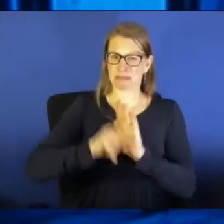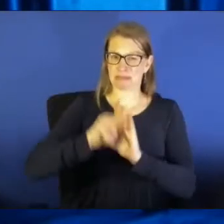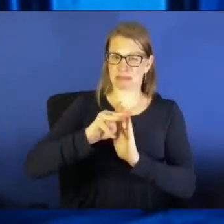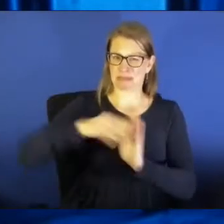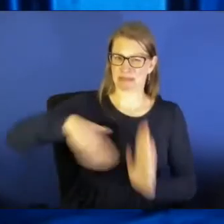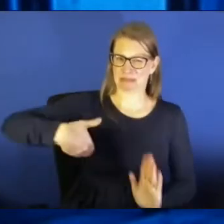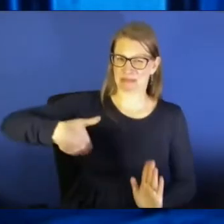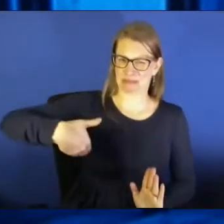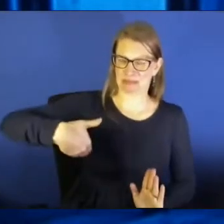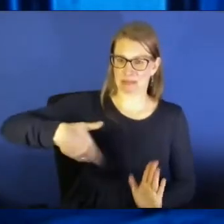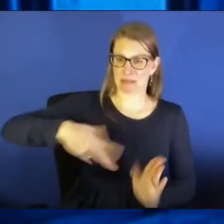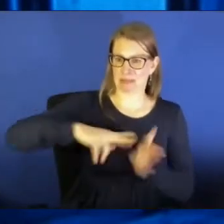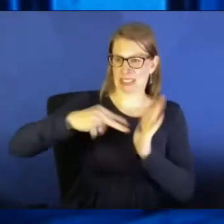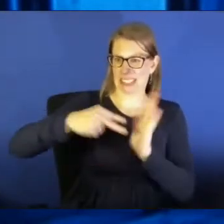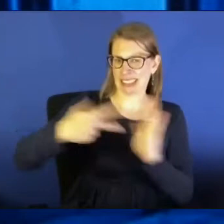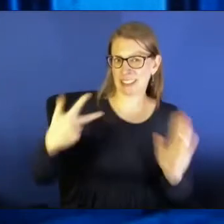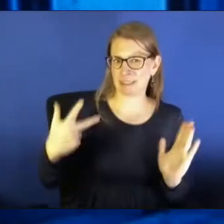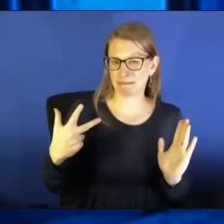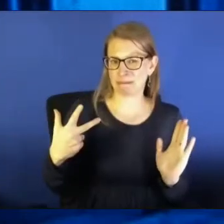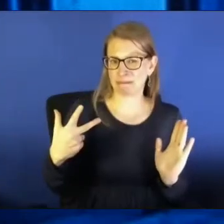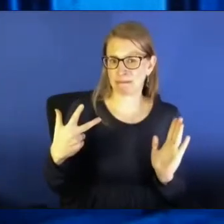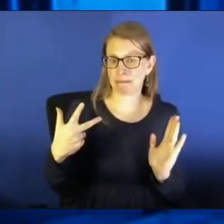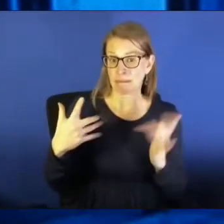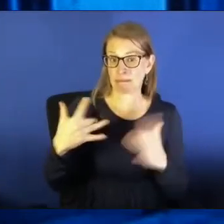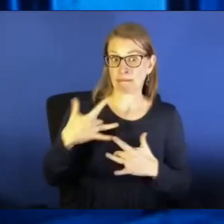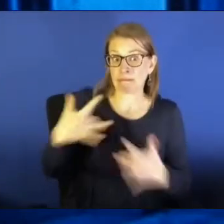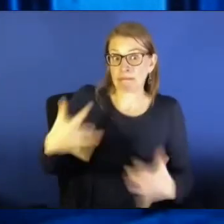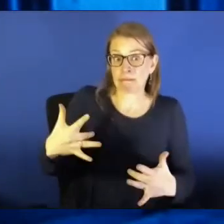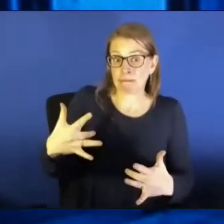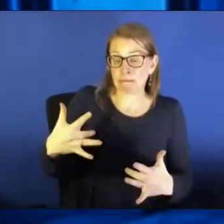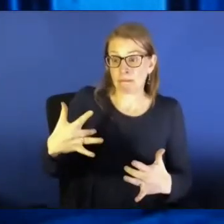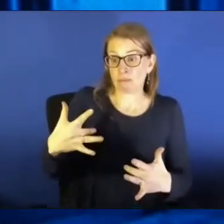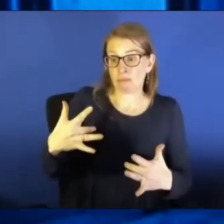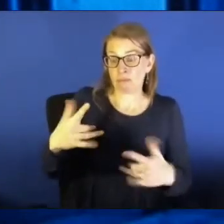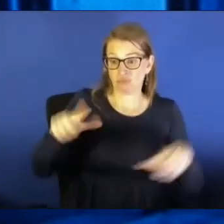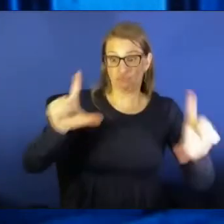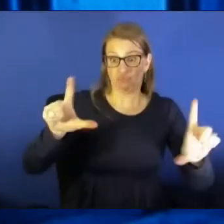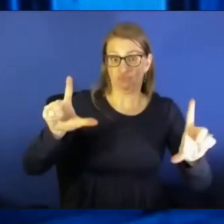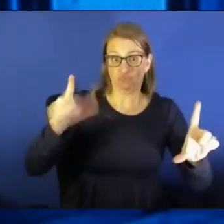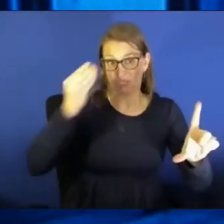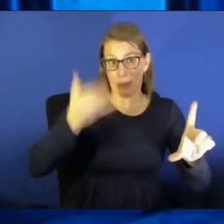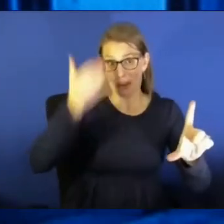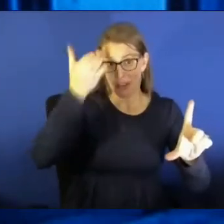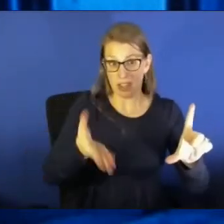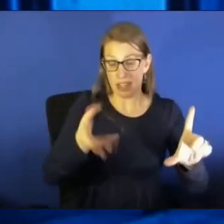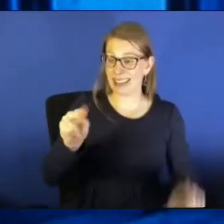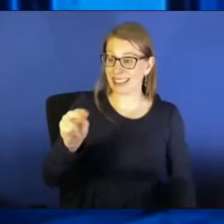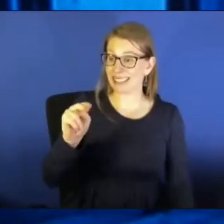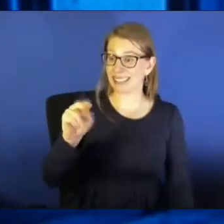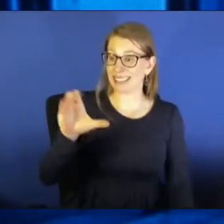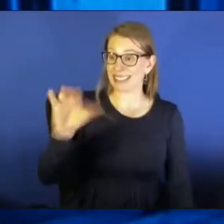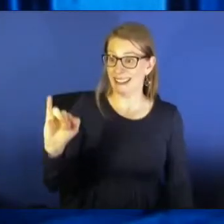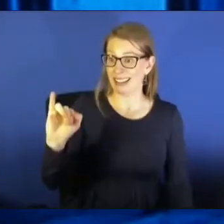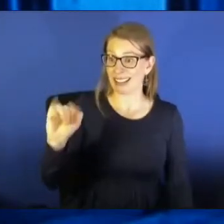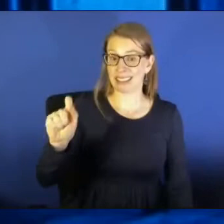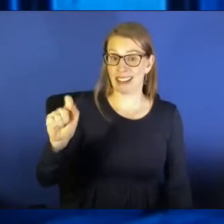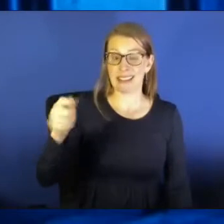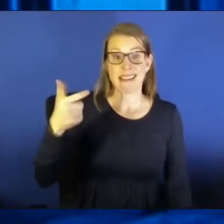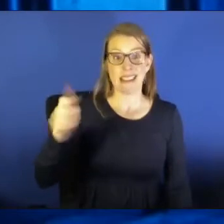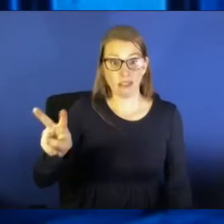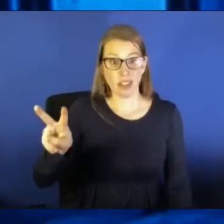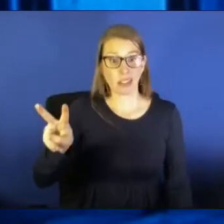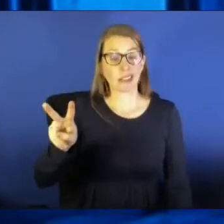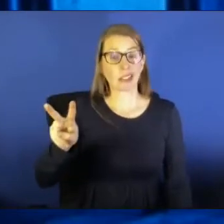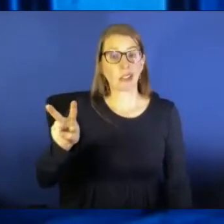them commonly on a website. If you go to nci.gov, it's really up-to-date information, but others